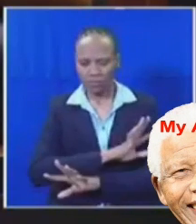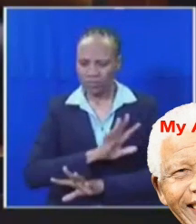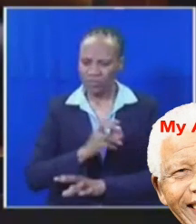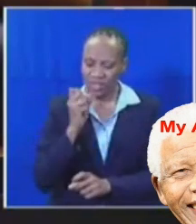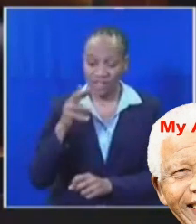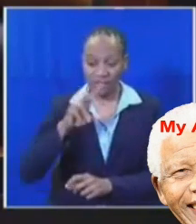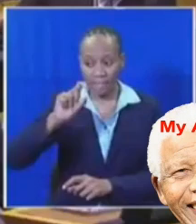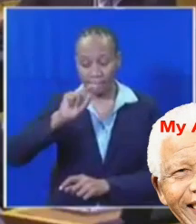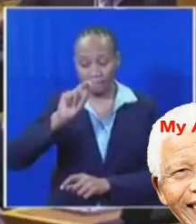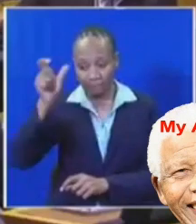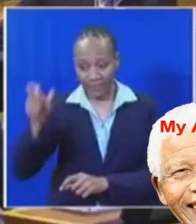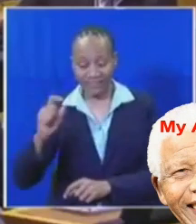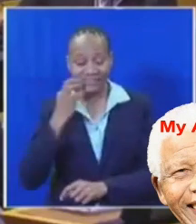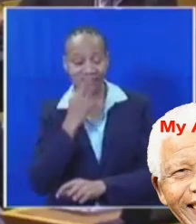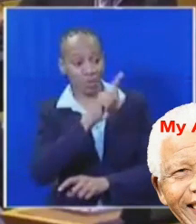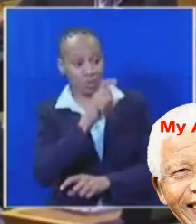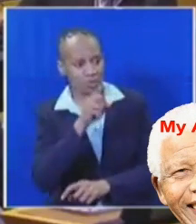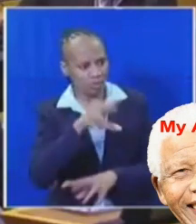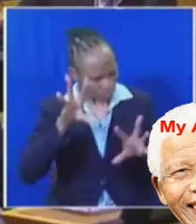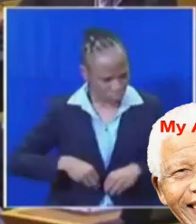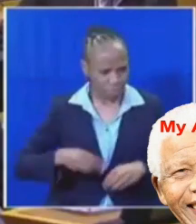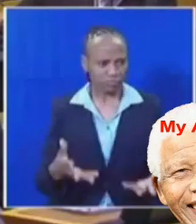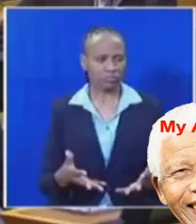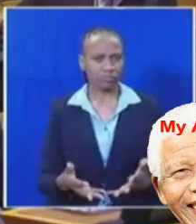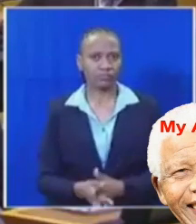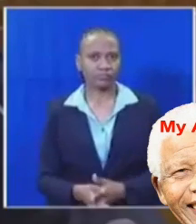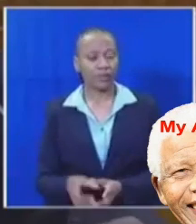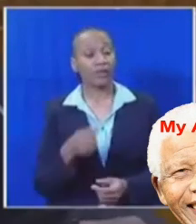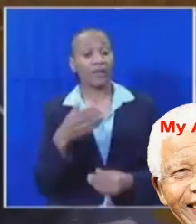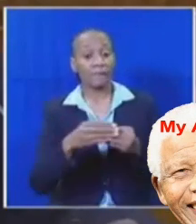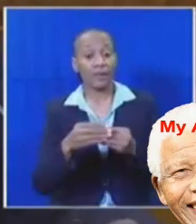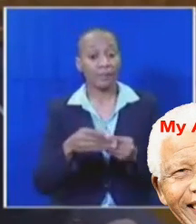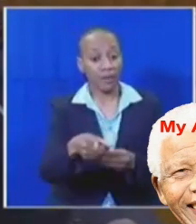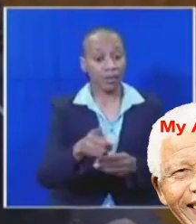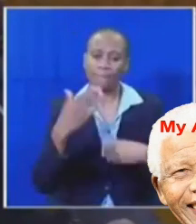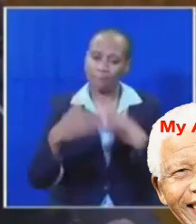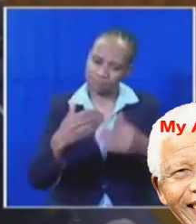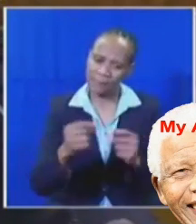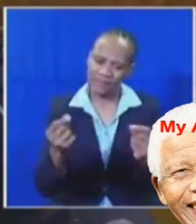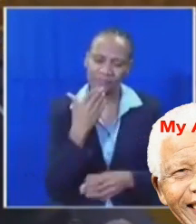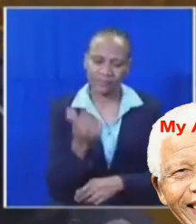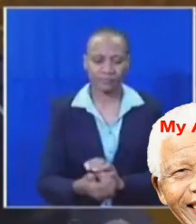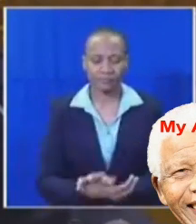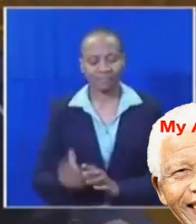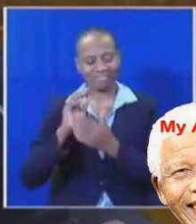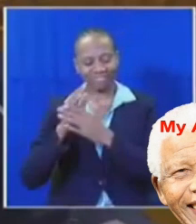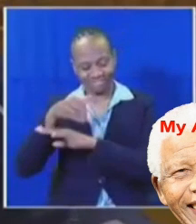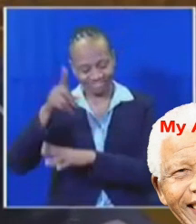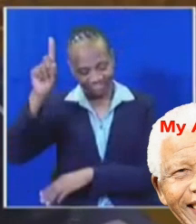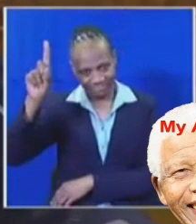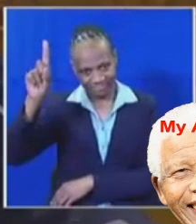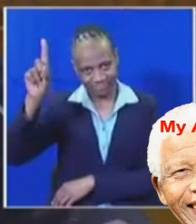do. Honorable Member, can you please conclude on your speech? Thank you, Chair. Honorable House Chair, may I address